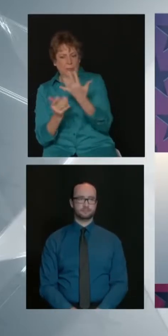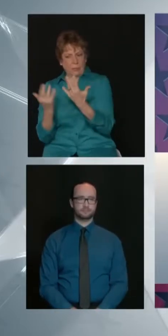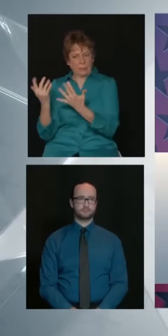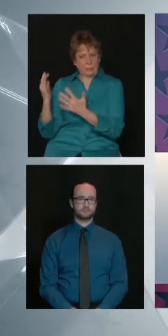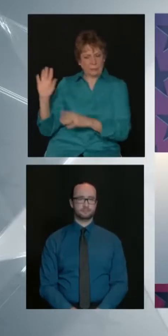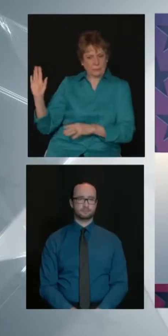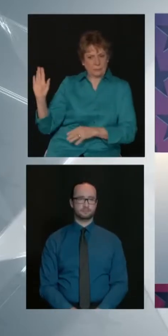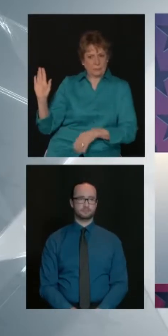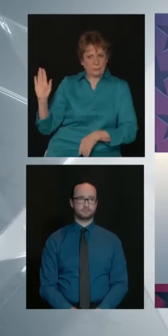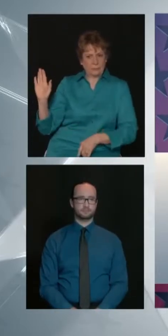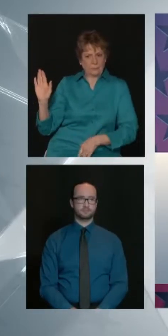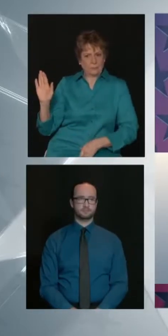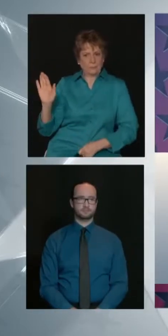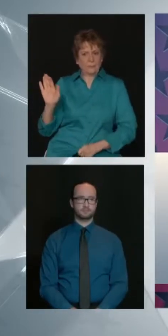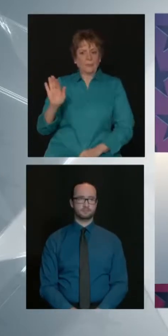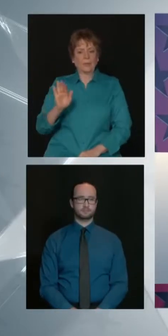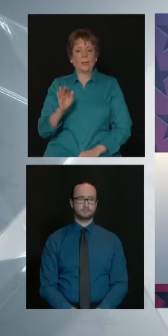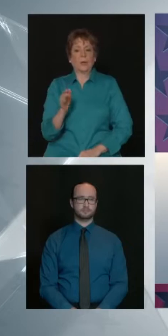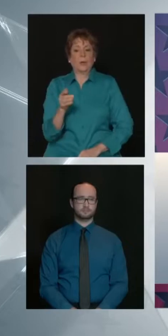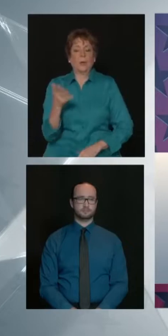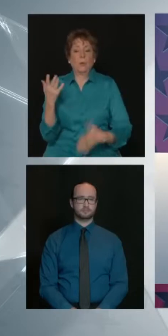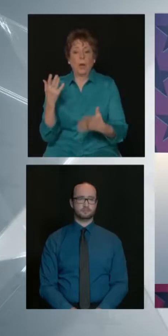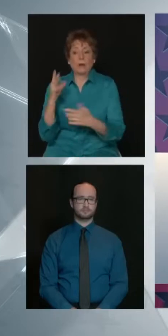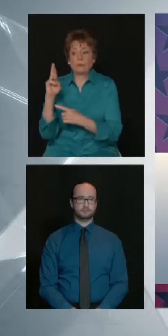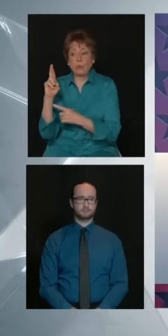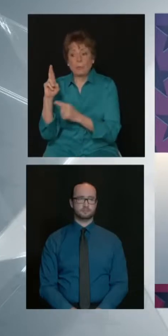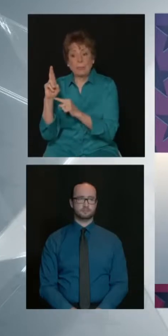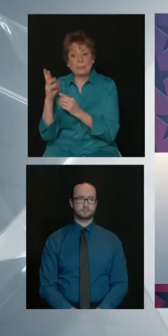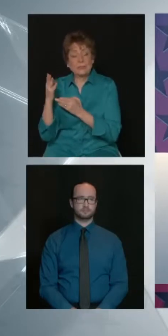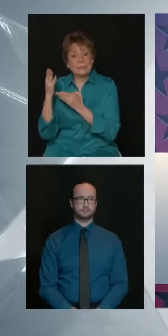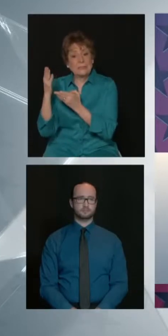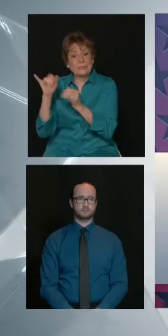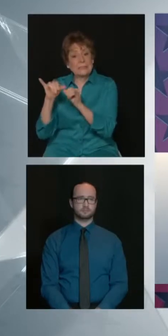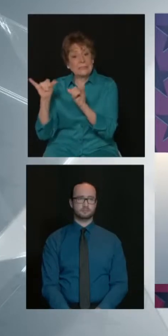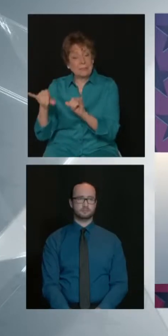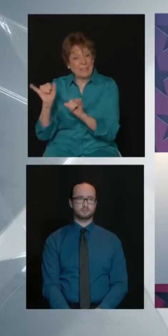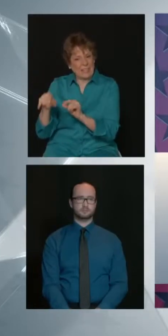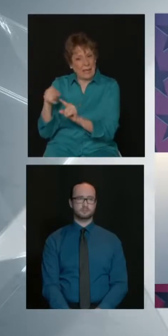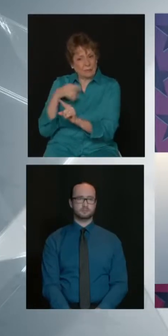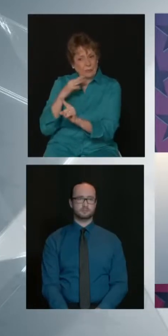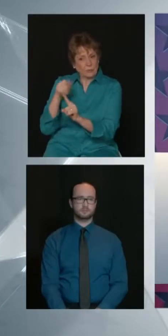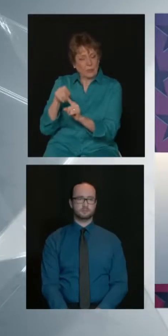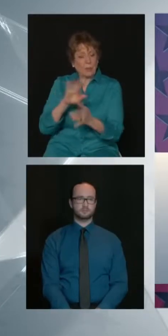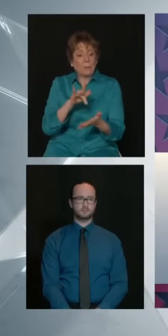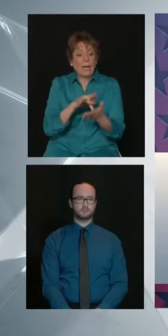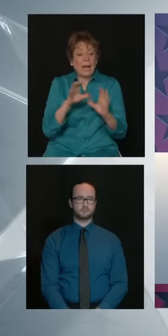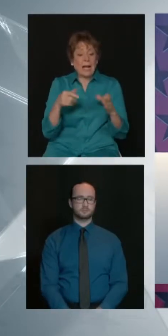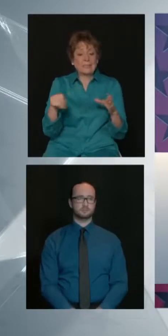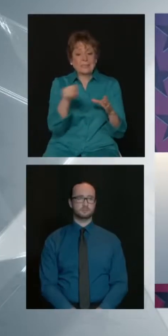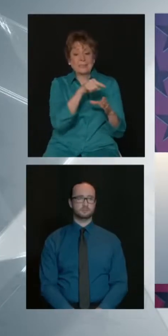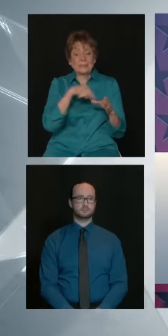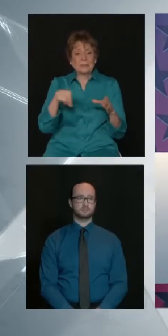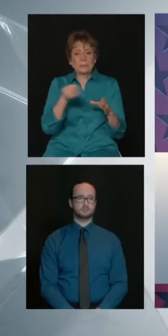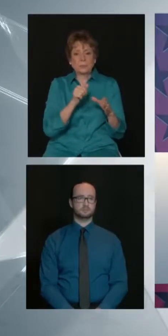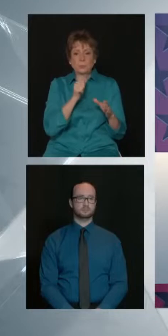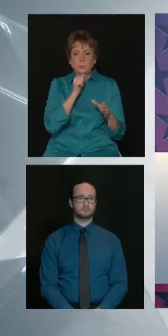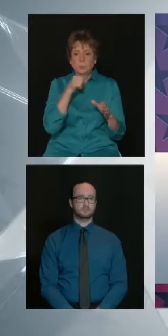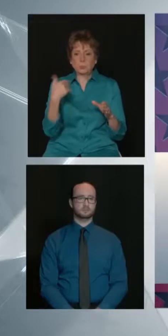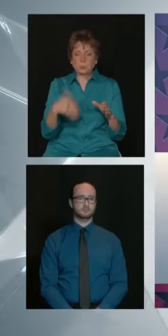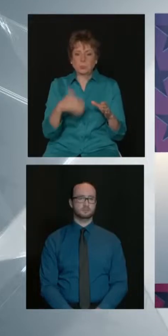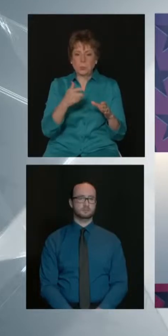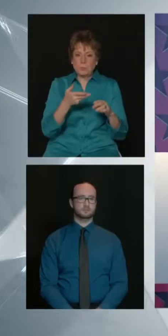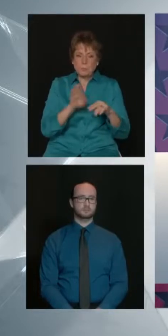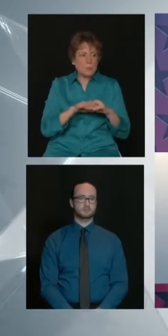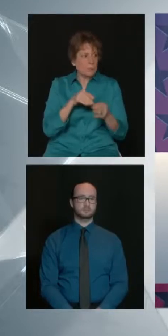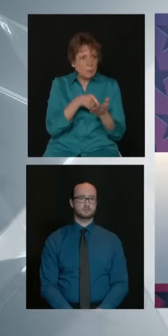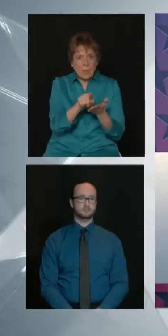proposing is a system, you know, the little guy has to pay more. Middle-class Americans and working-class Americans. We